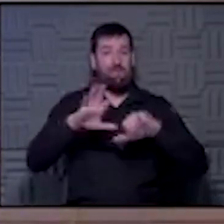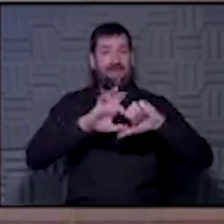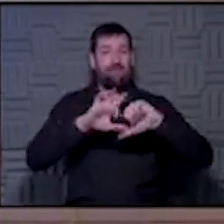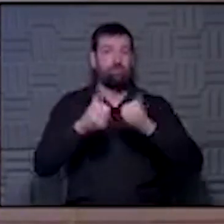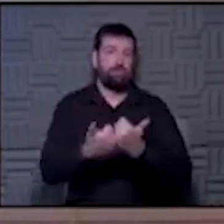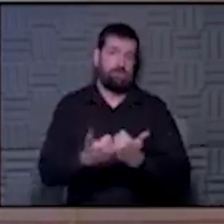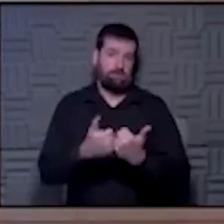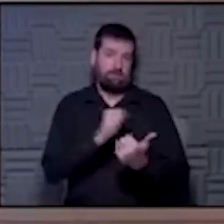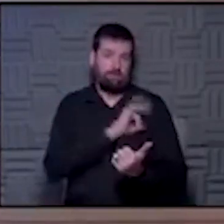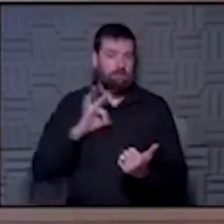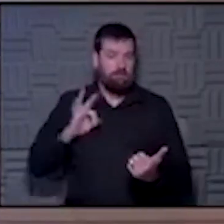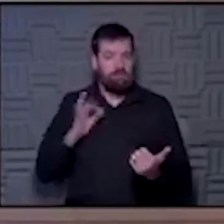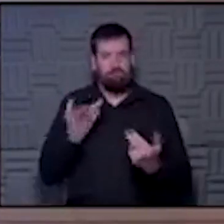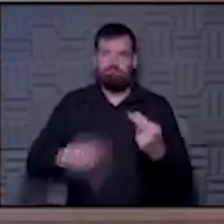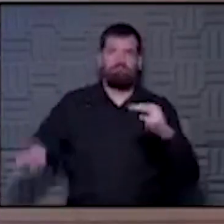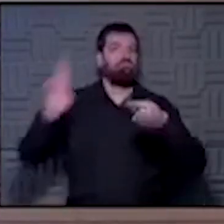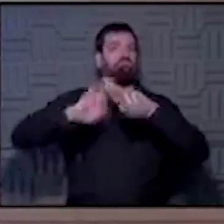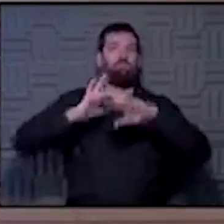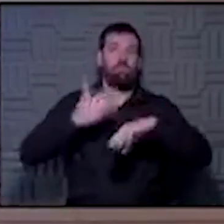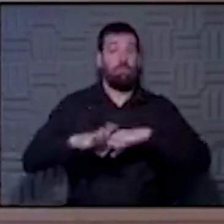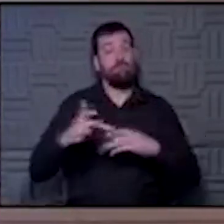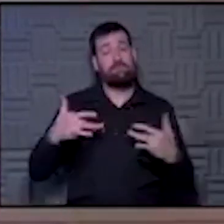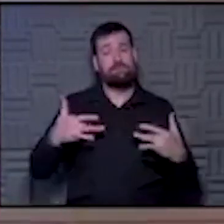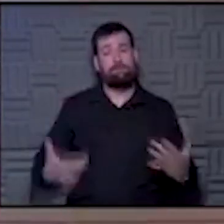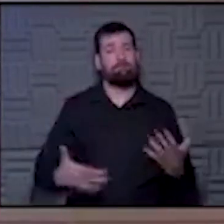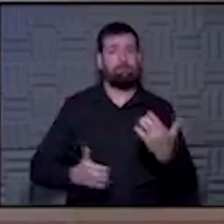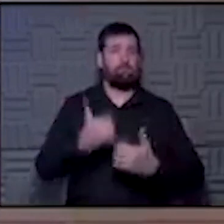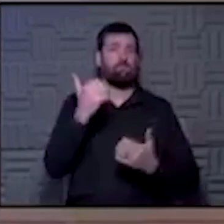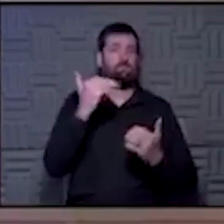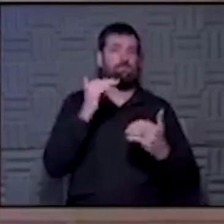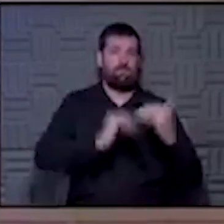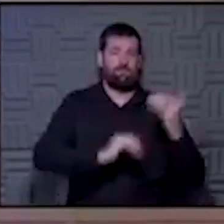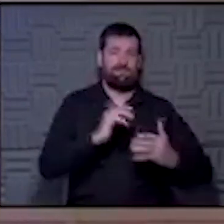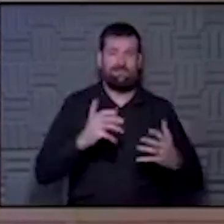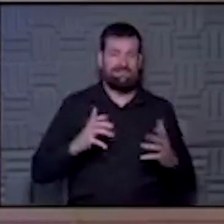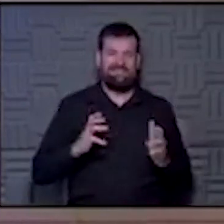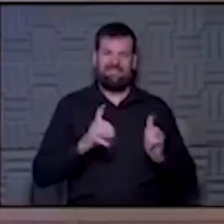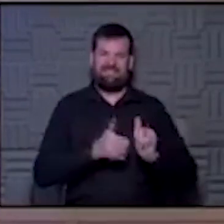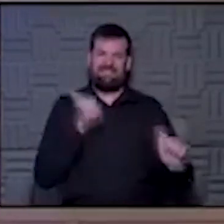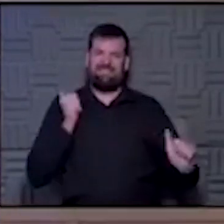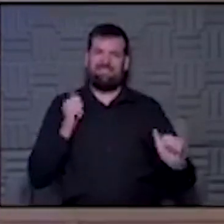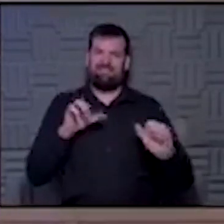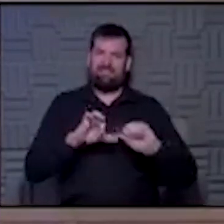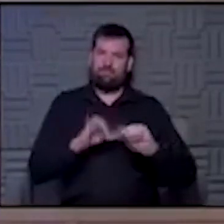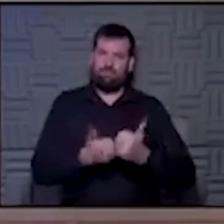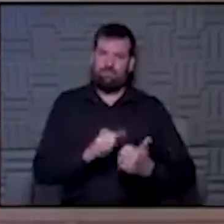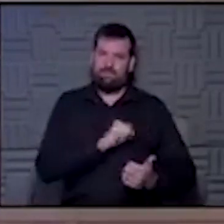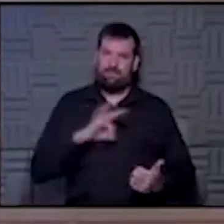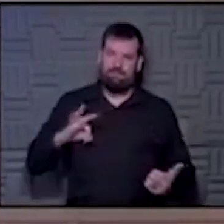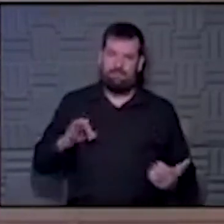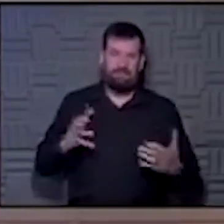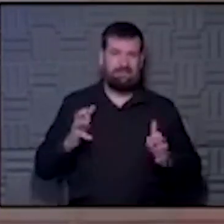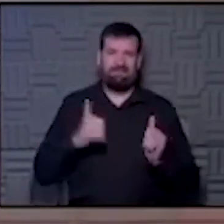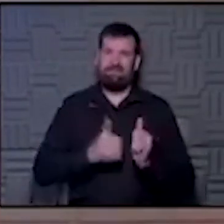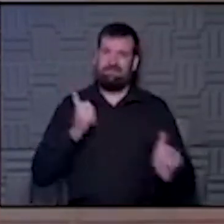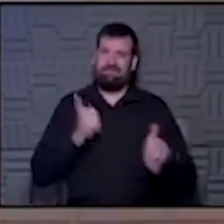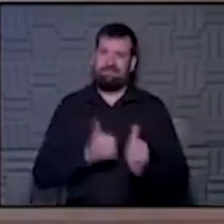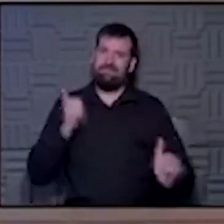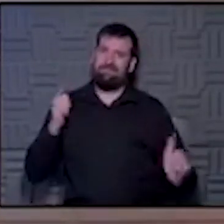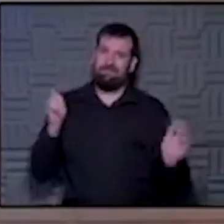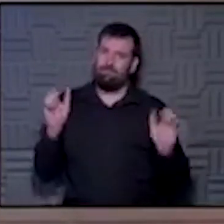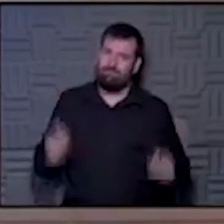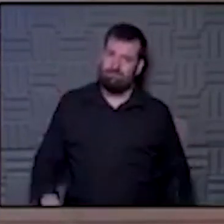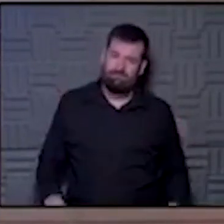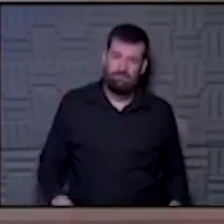staffing. So usually most facilities try to avoid using any agency staffing whenever possible. But what we